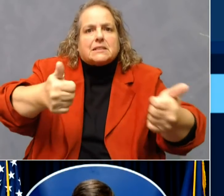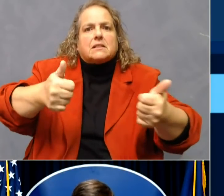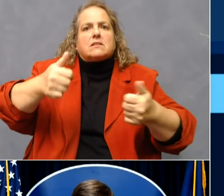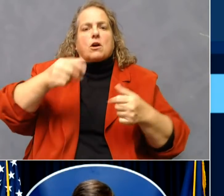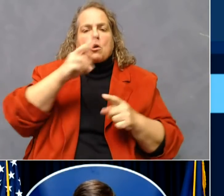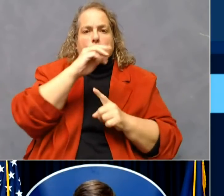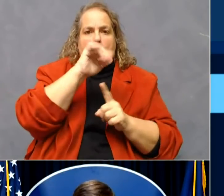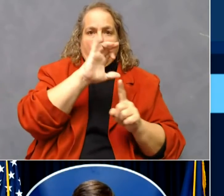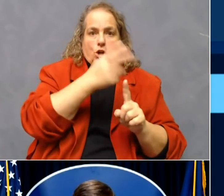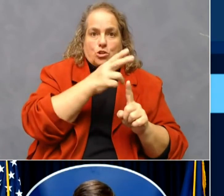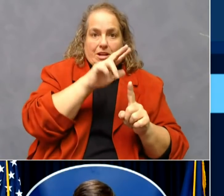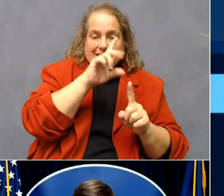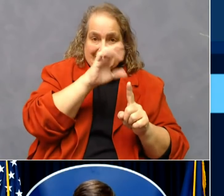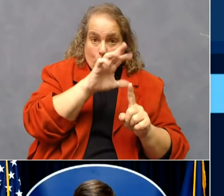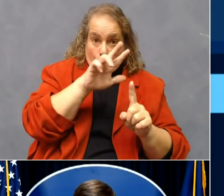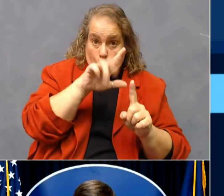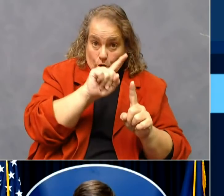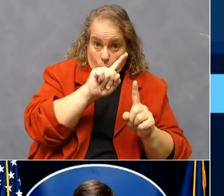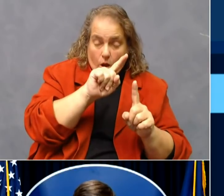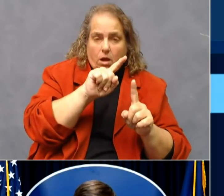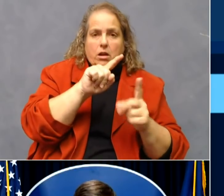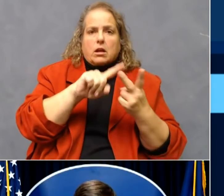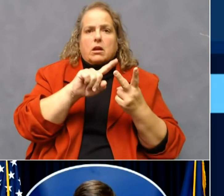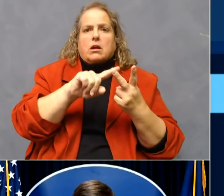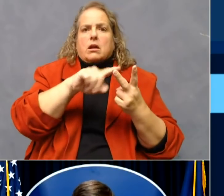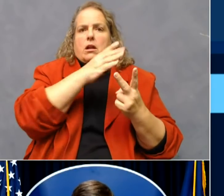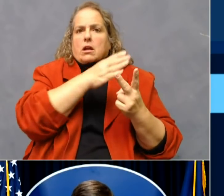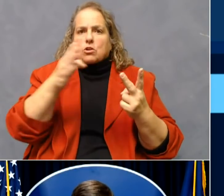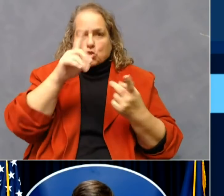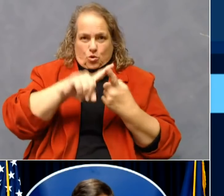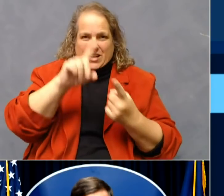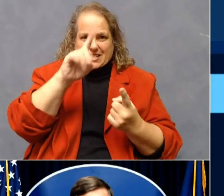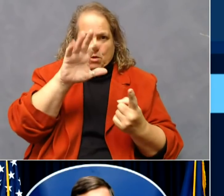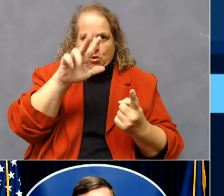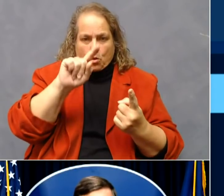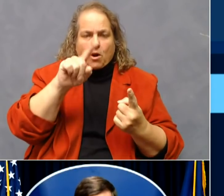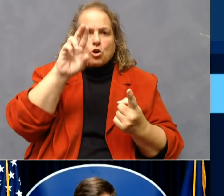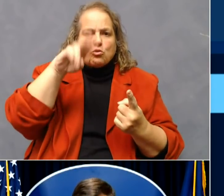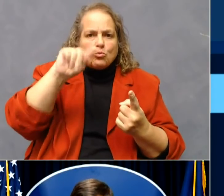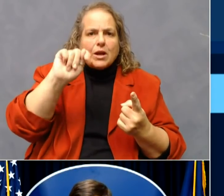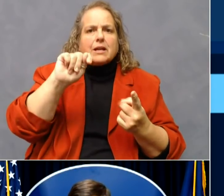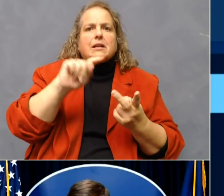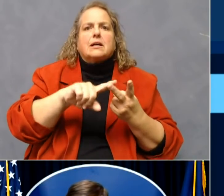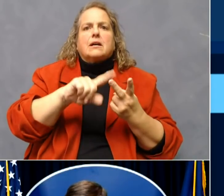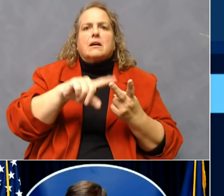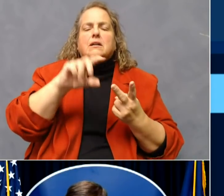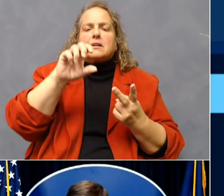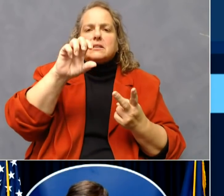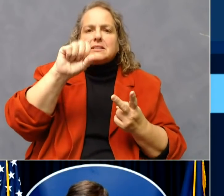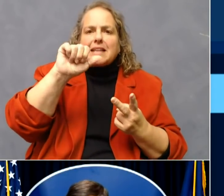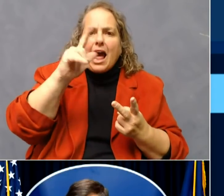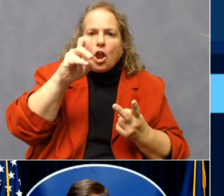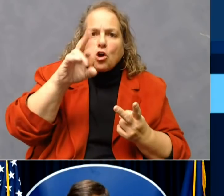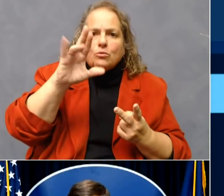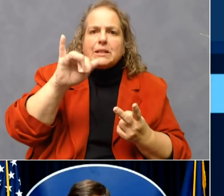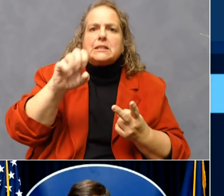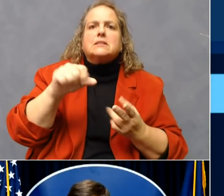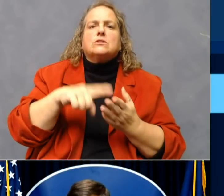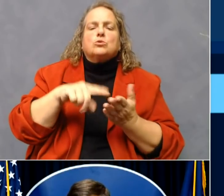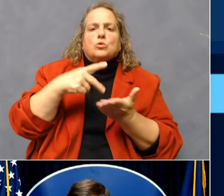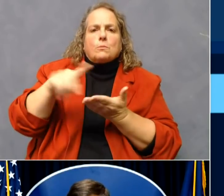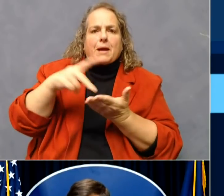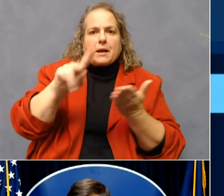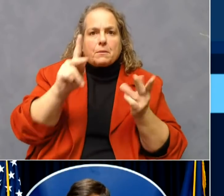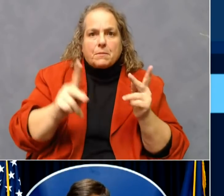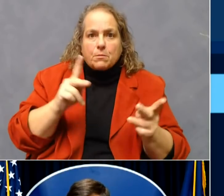Reimbursable expenses include rent, employee salaries, health insurance costs, inventory, and personal protective equipment. We have an overall pot of